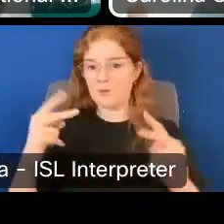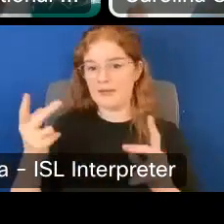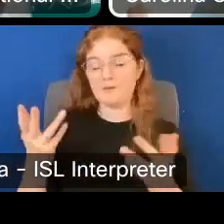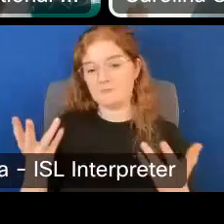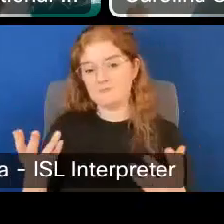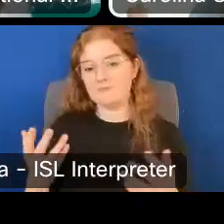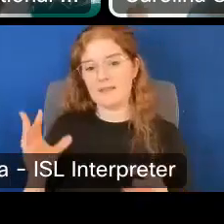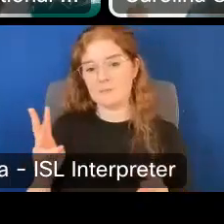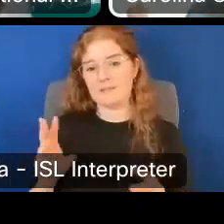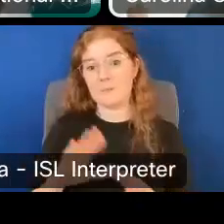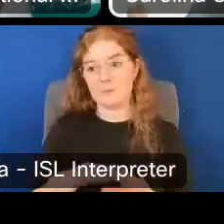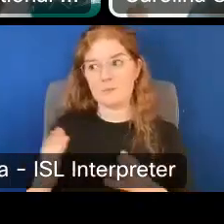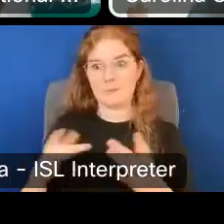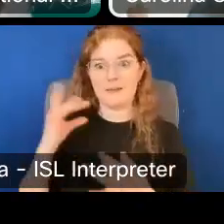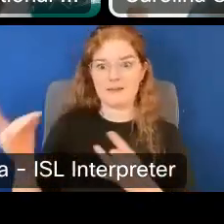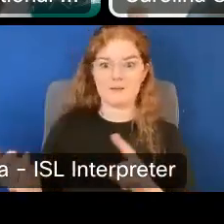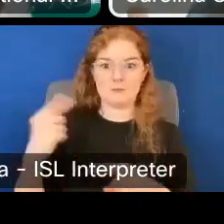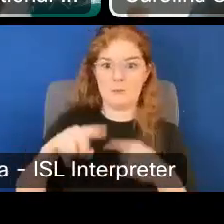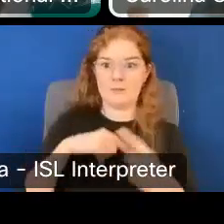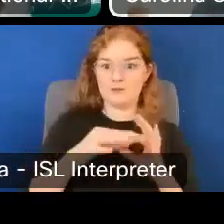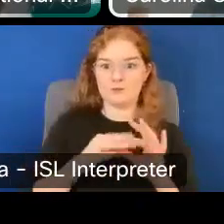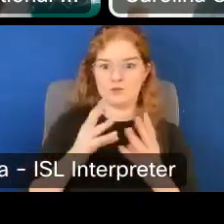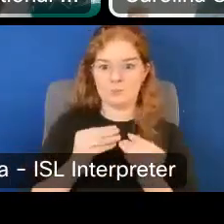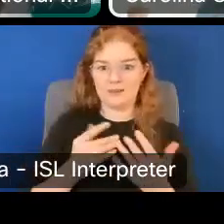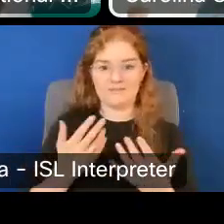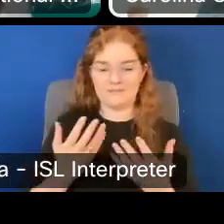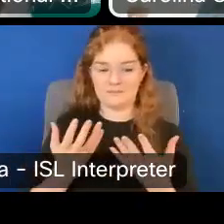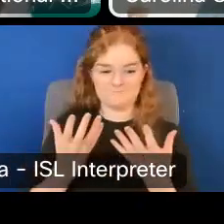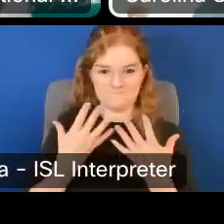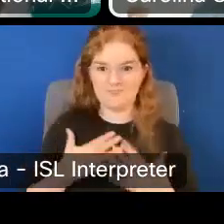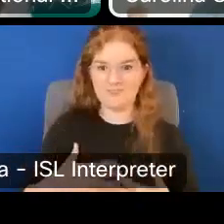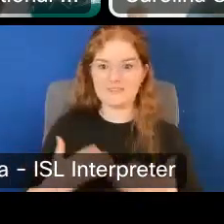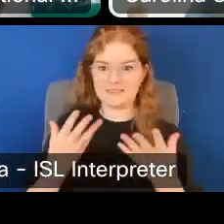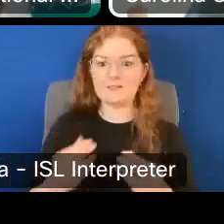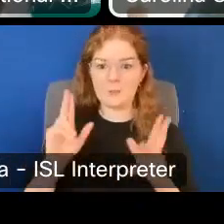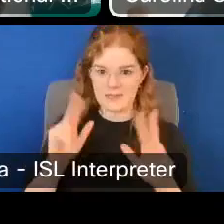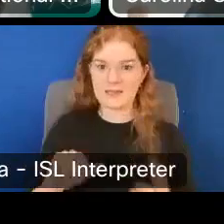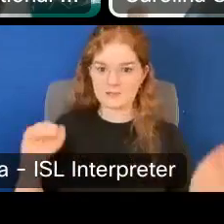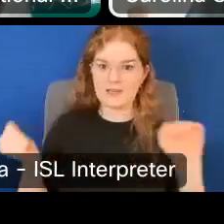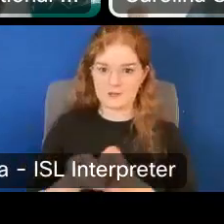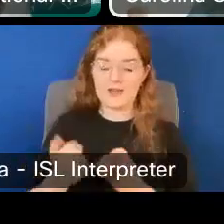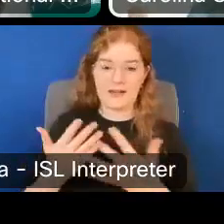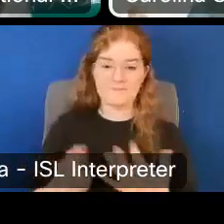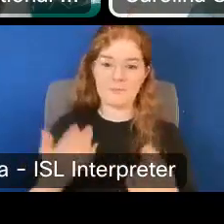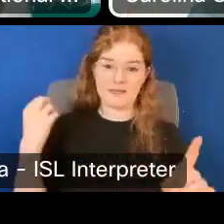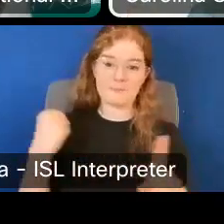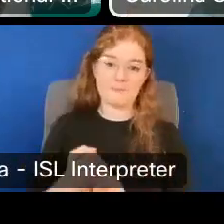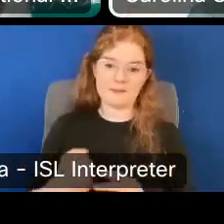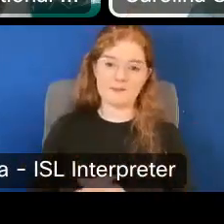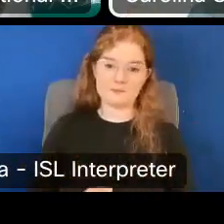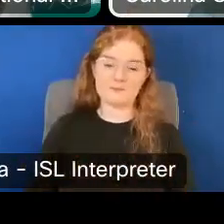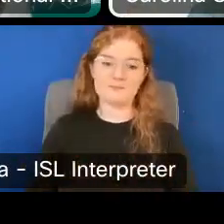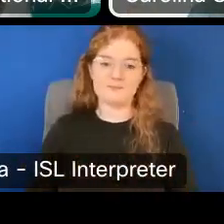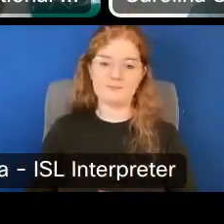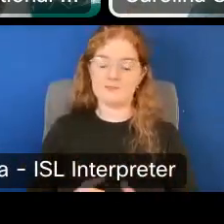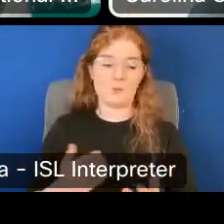to an extent, but brought it back to something very tangible and really impactful, we think. So